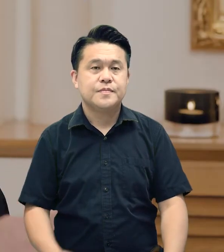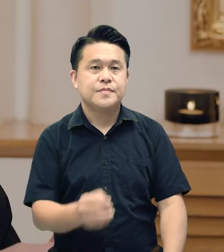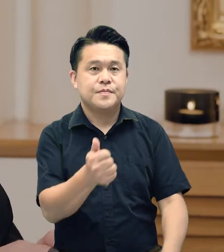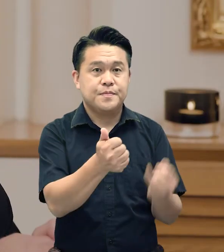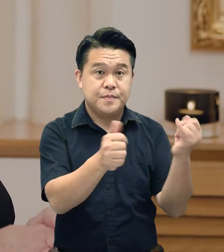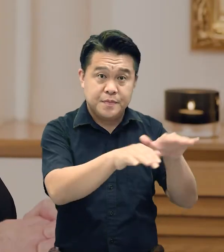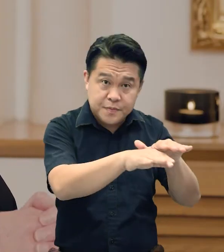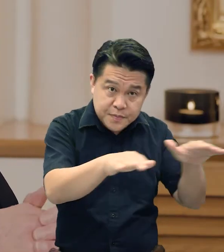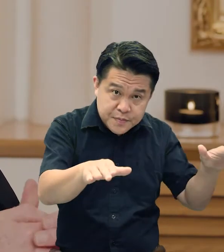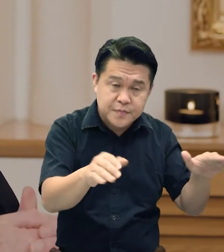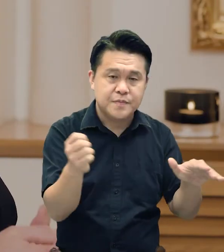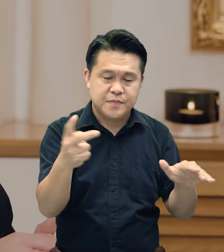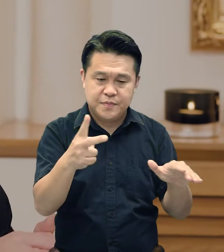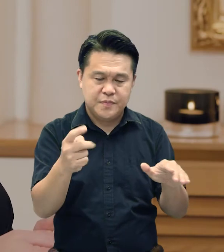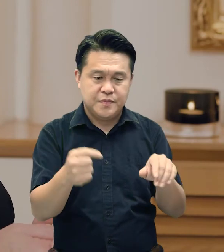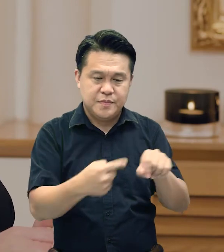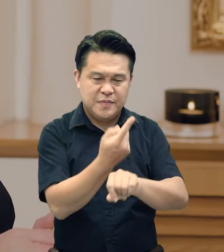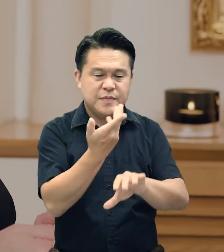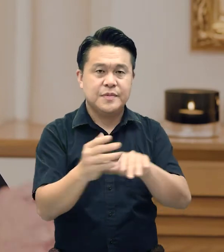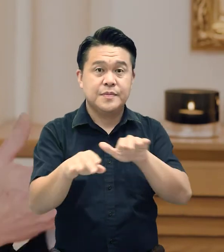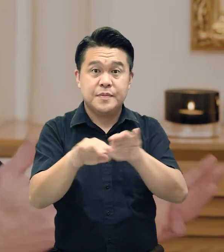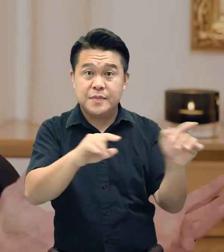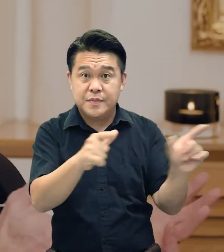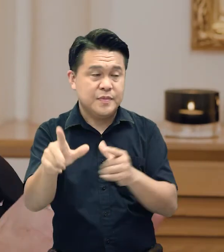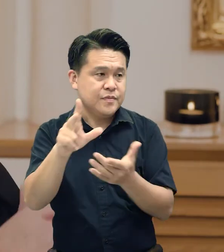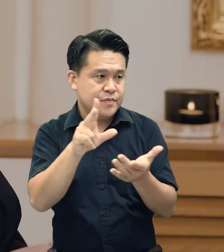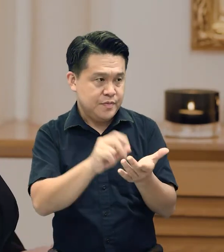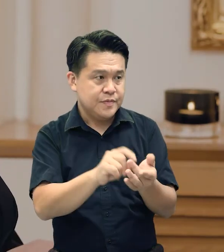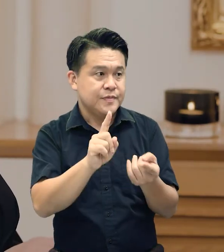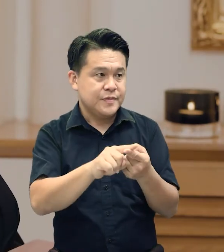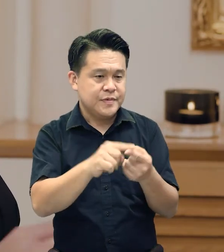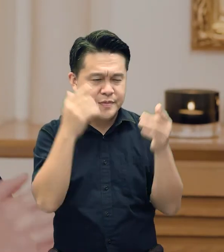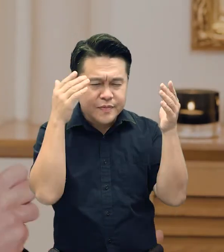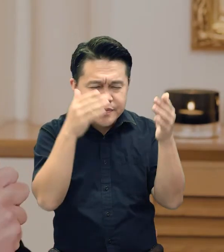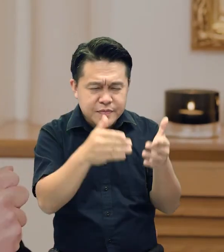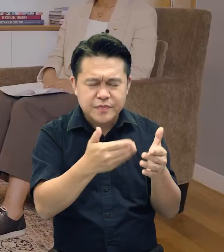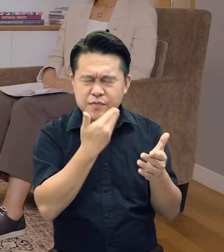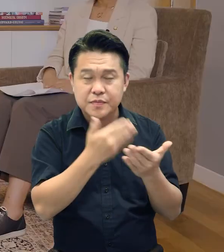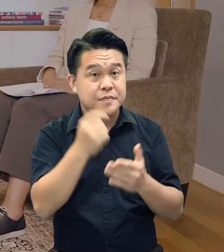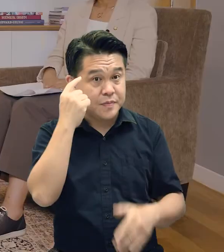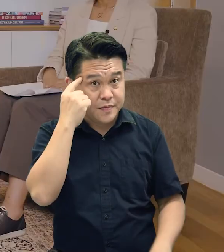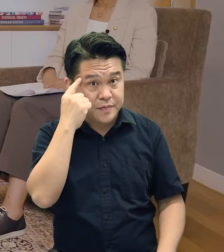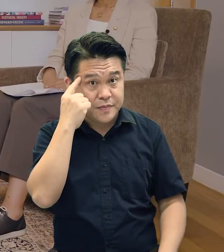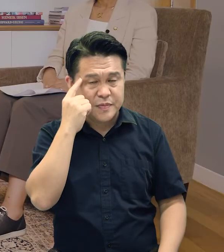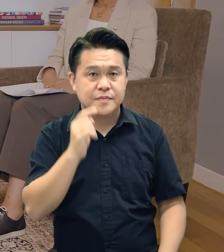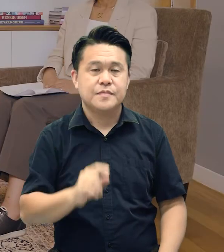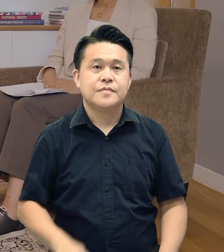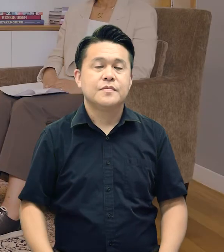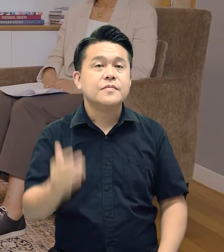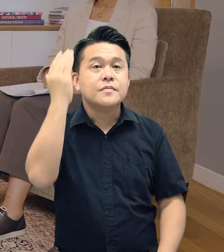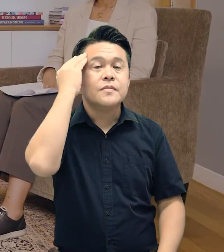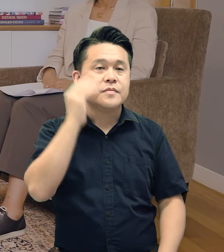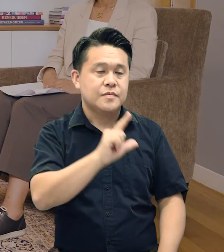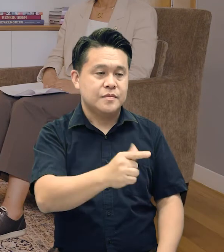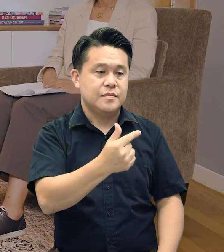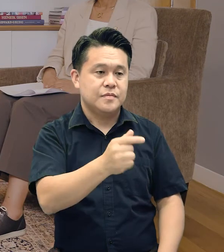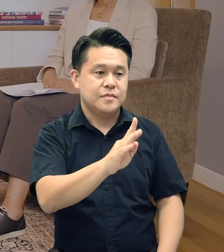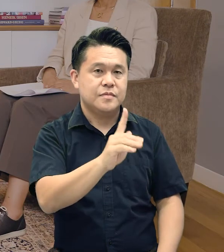also gender issues, equality for all. Do you have